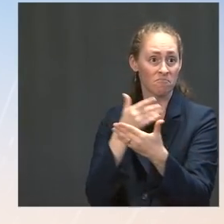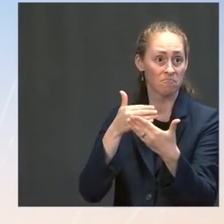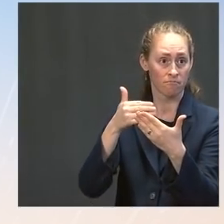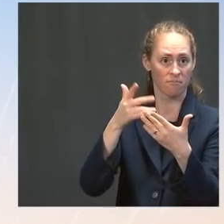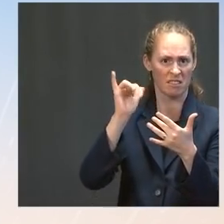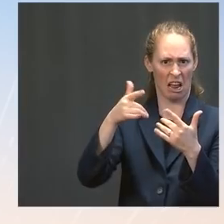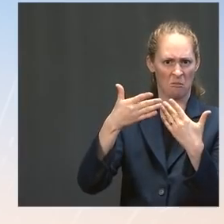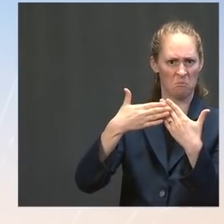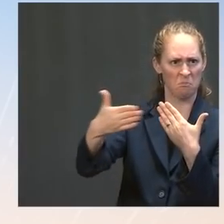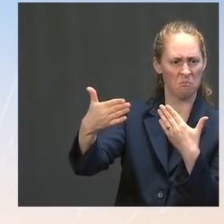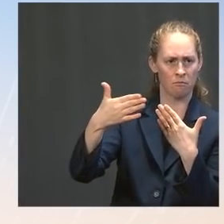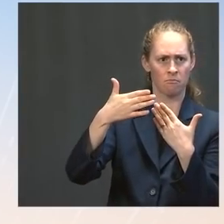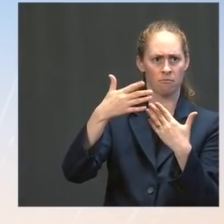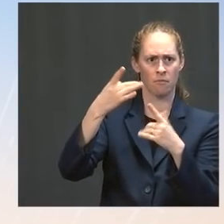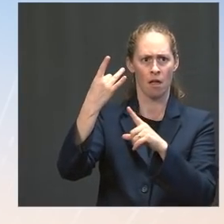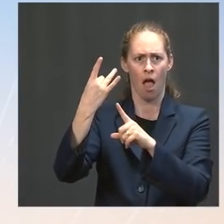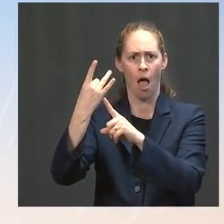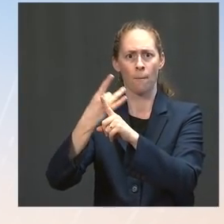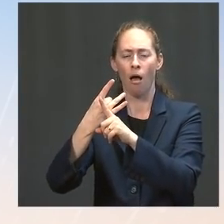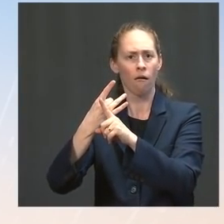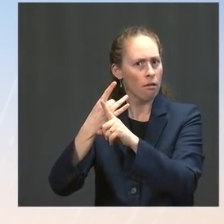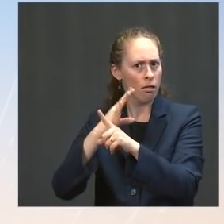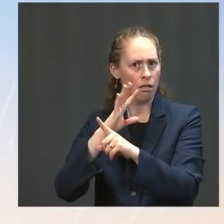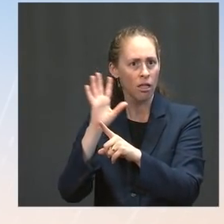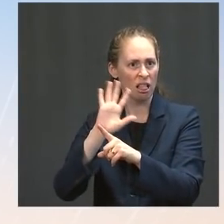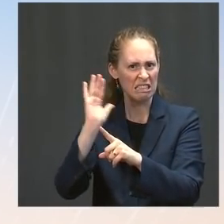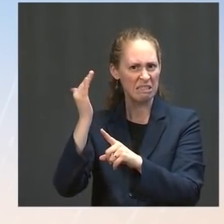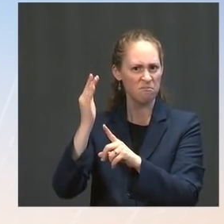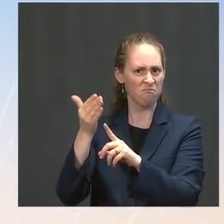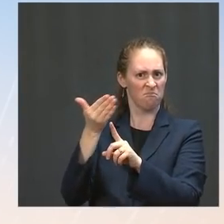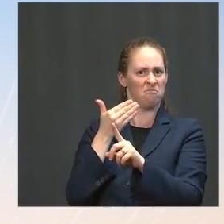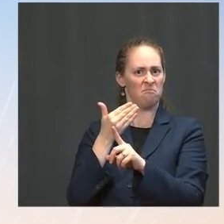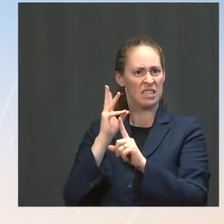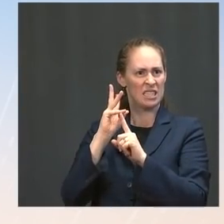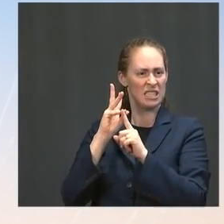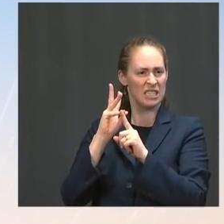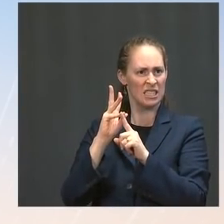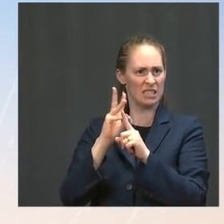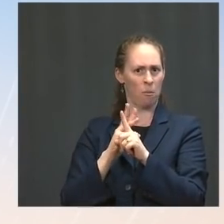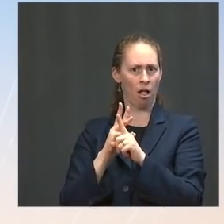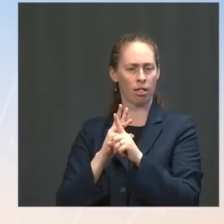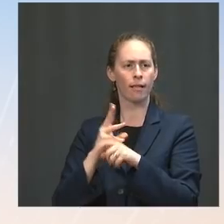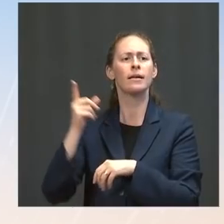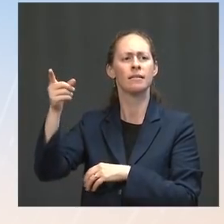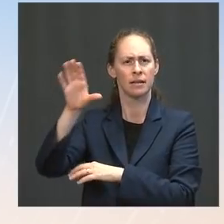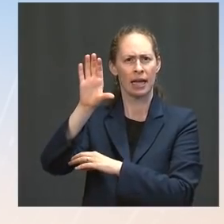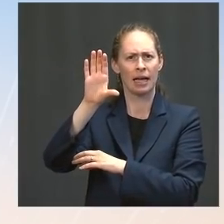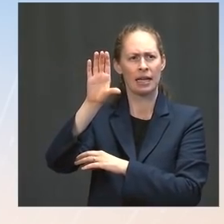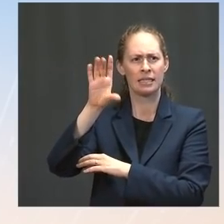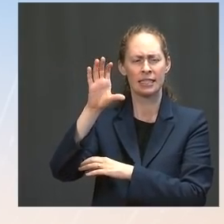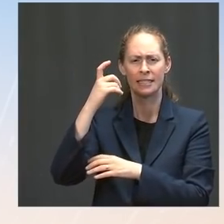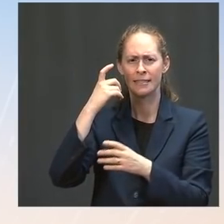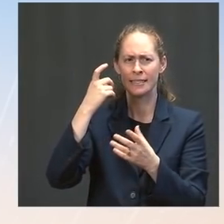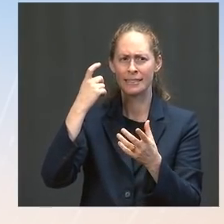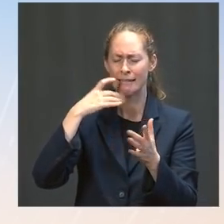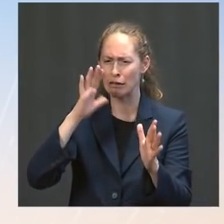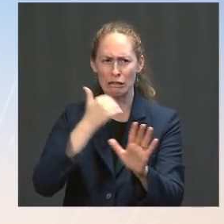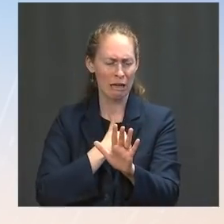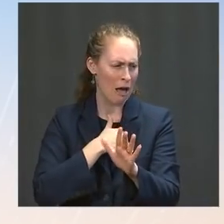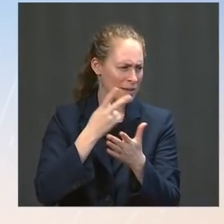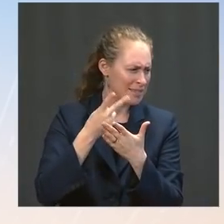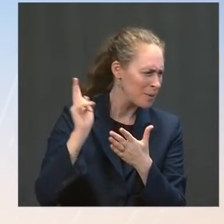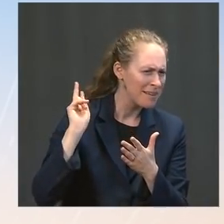program was not implemented in a moral way. It was inefficient. It used resources by CBP resources.